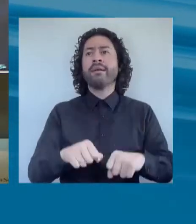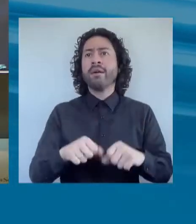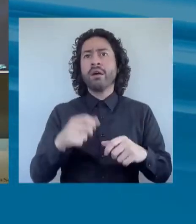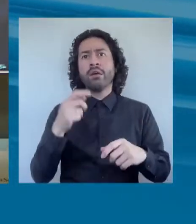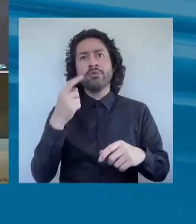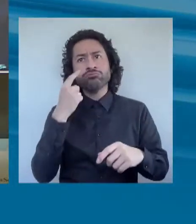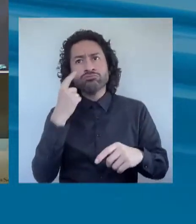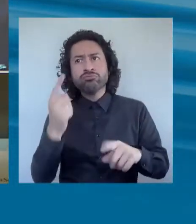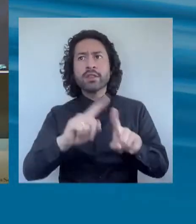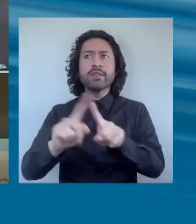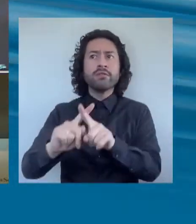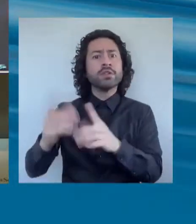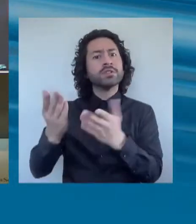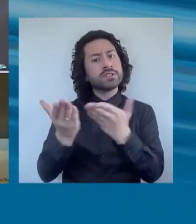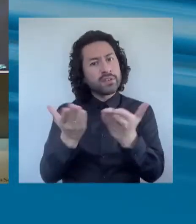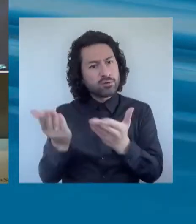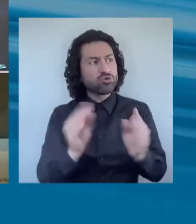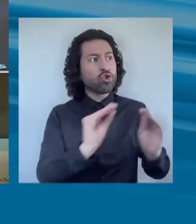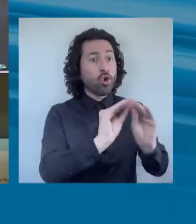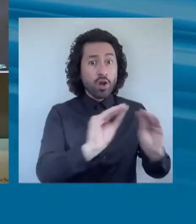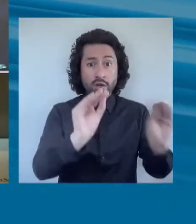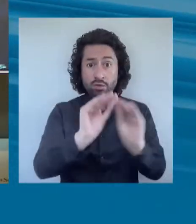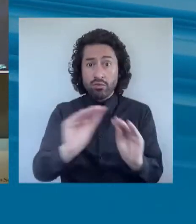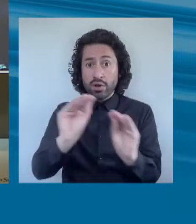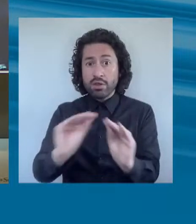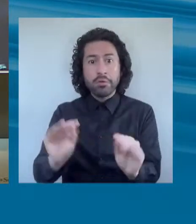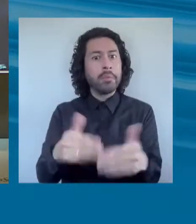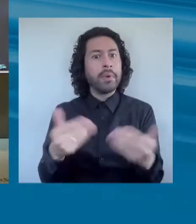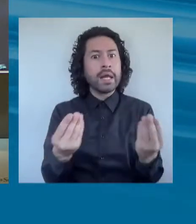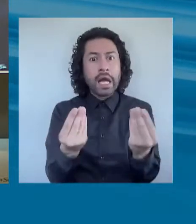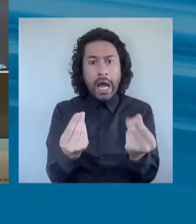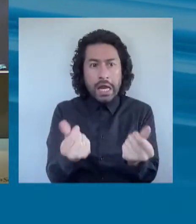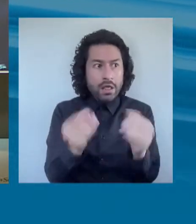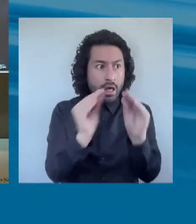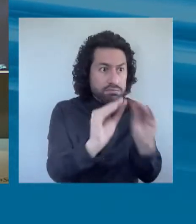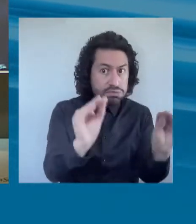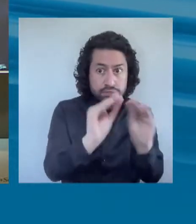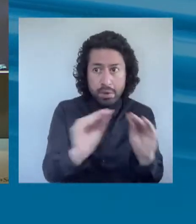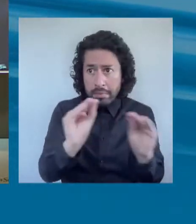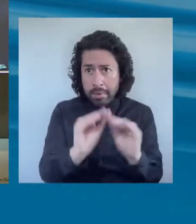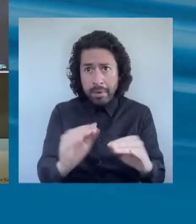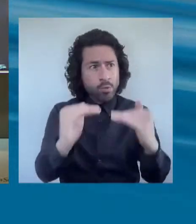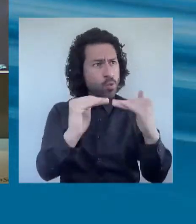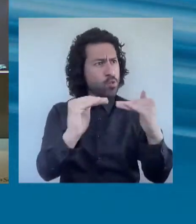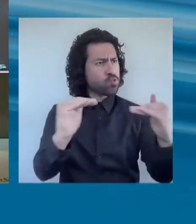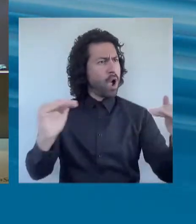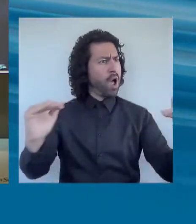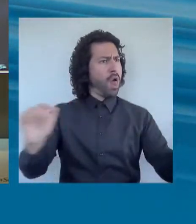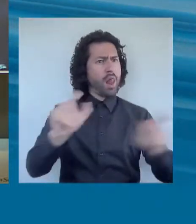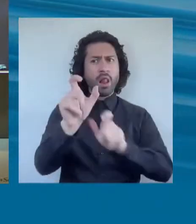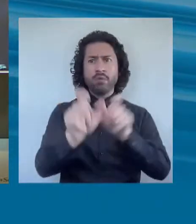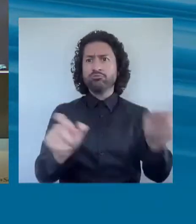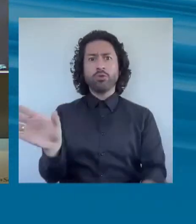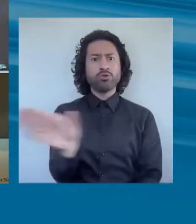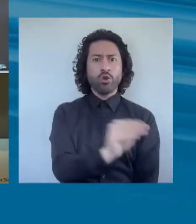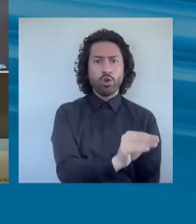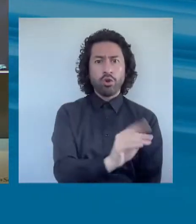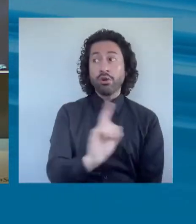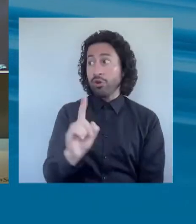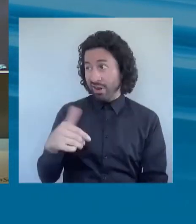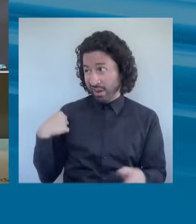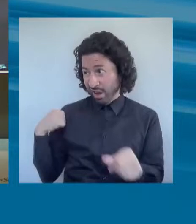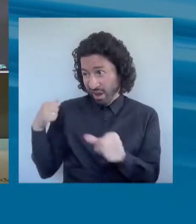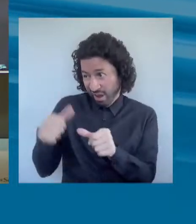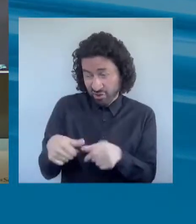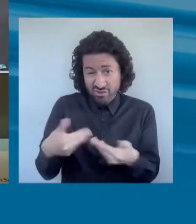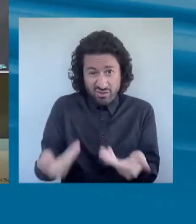universal efficiency of education services. In this way, the quality would be the same for all students and